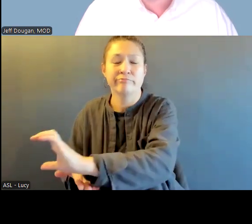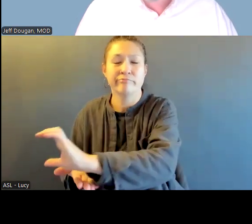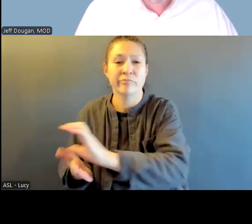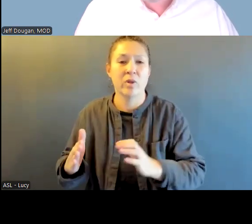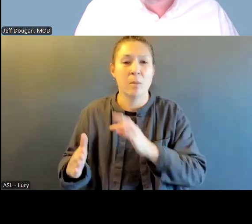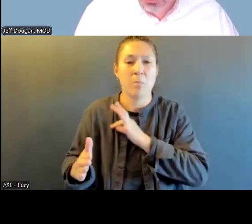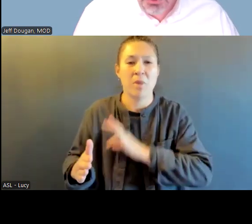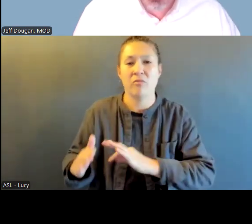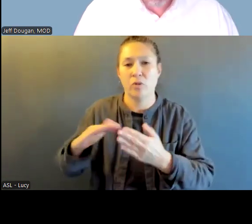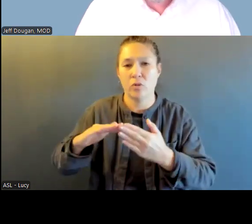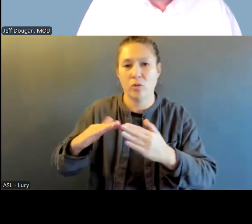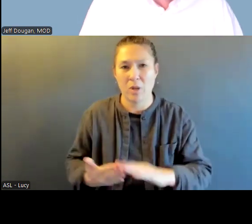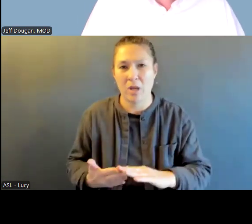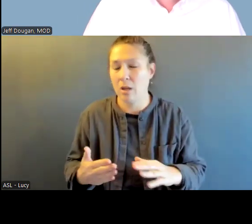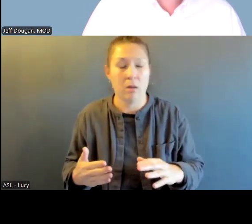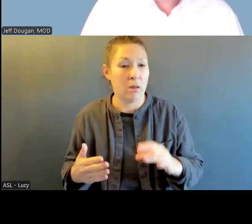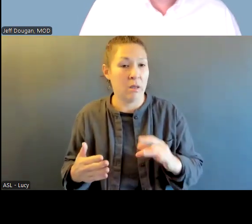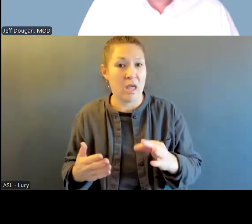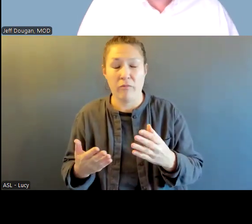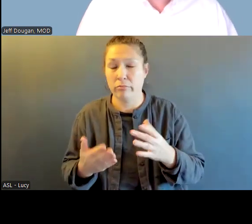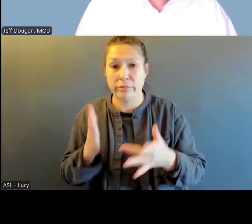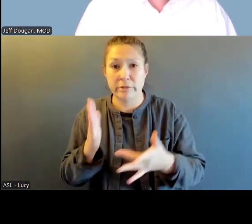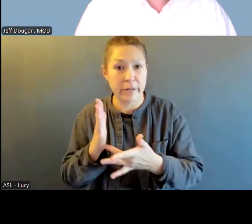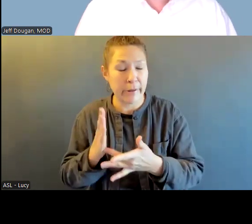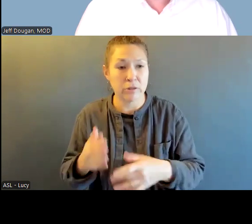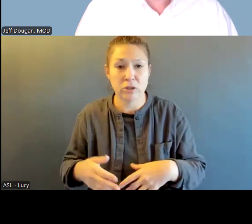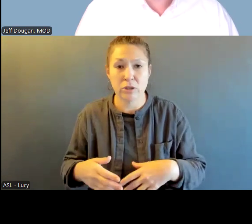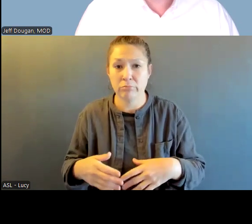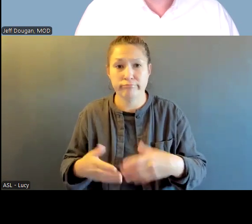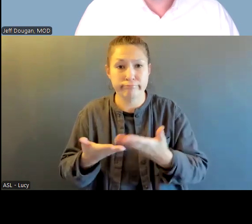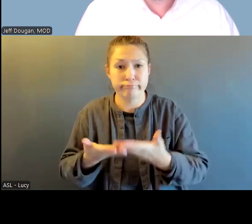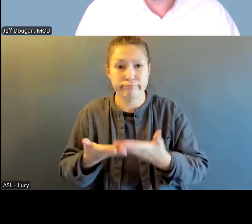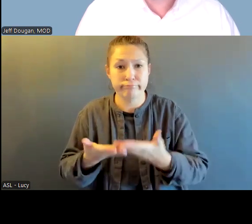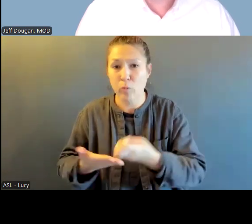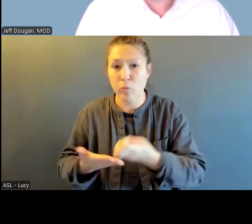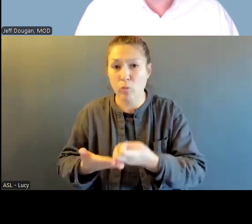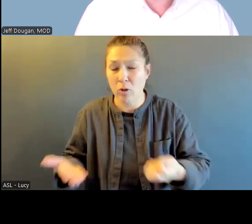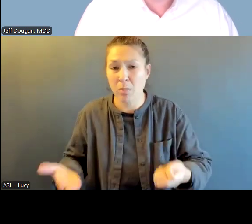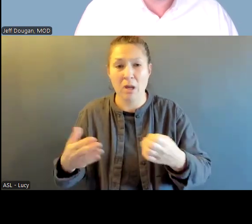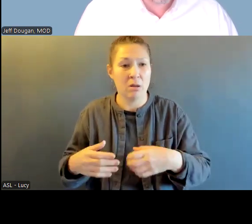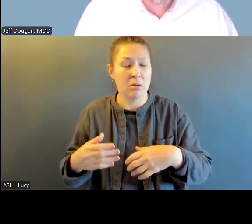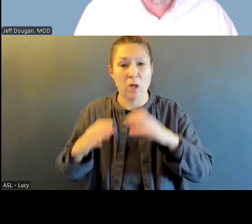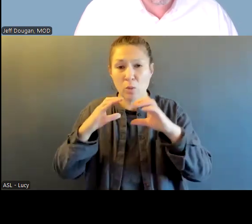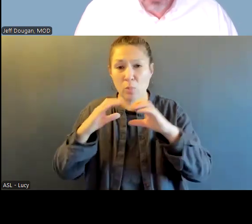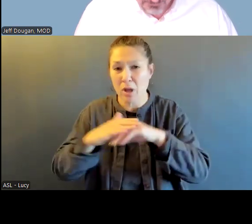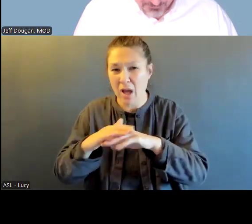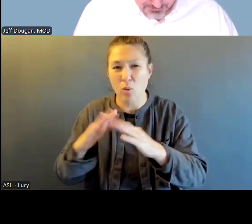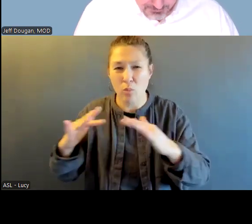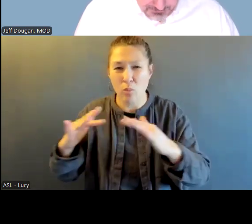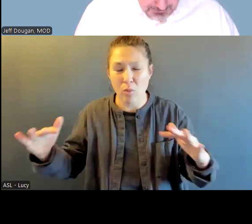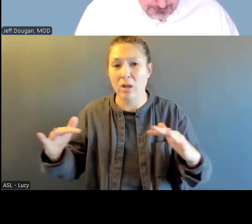municipal devices, technology, that type of stuff is great uses for the accessible parking fines.